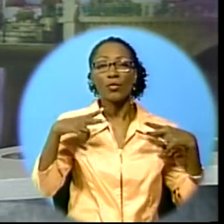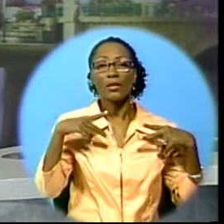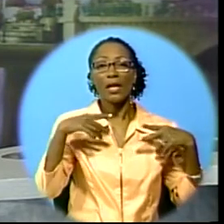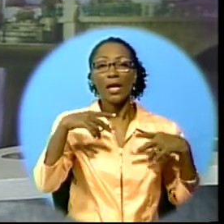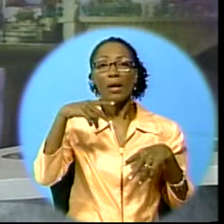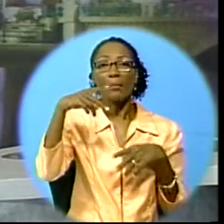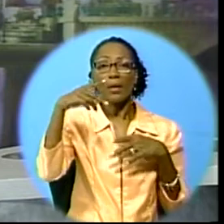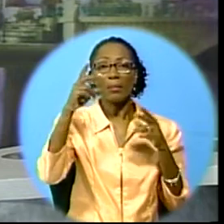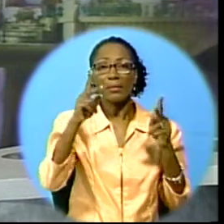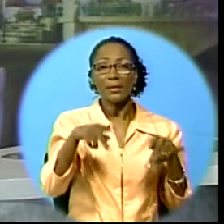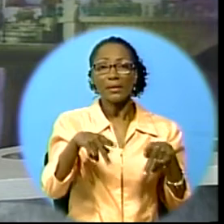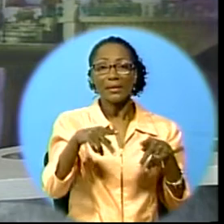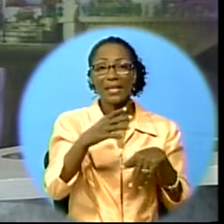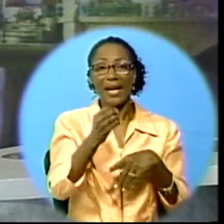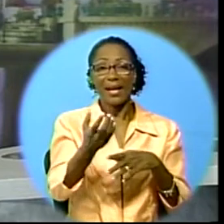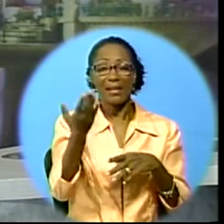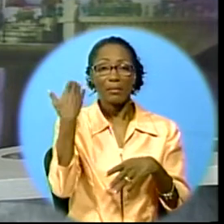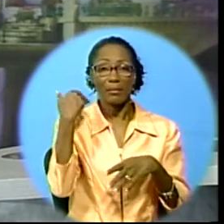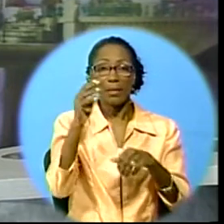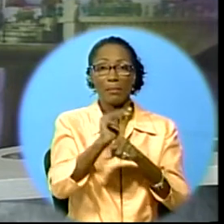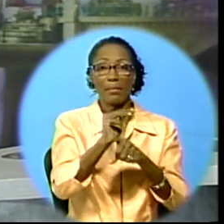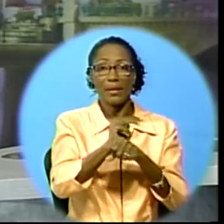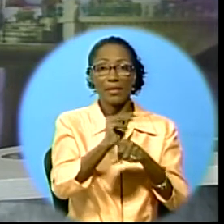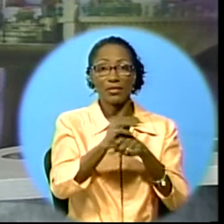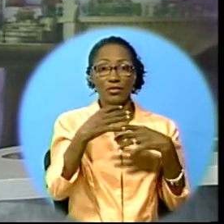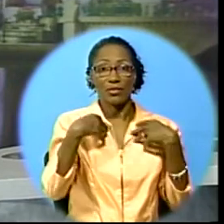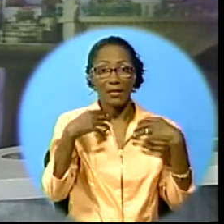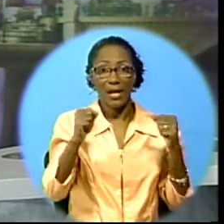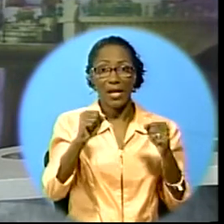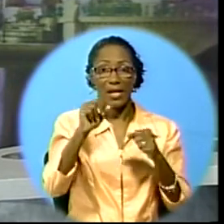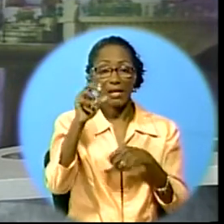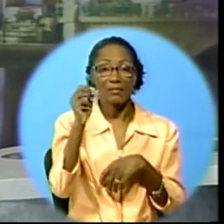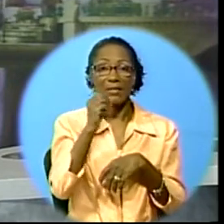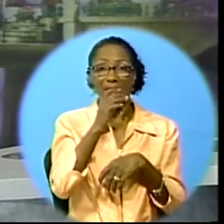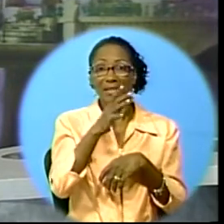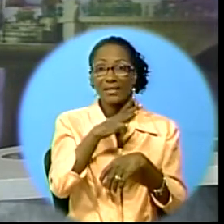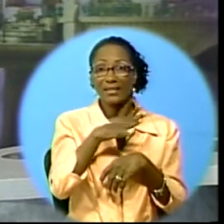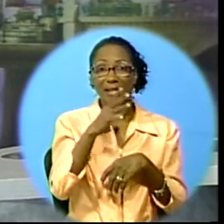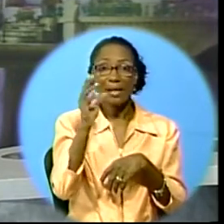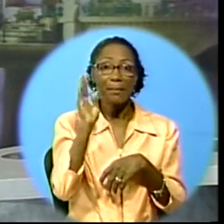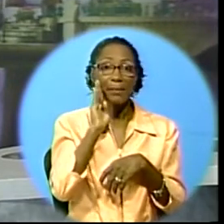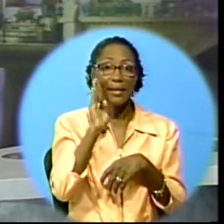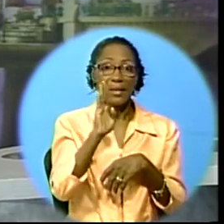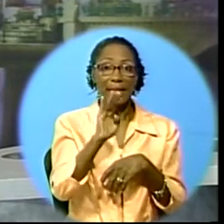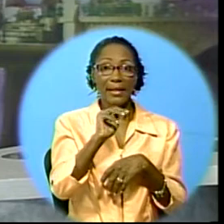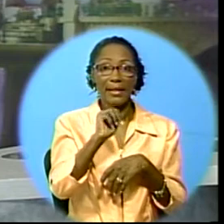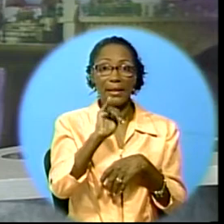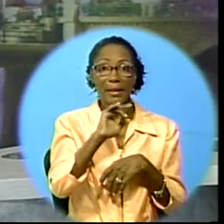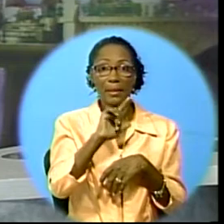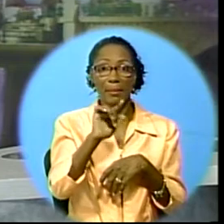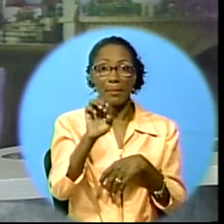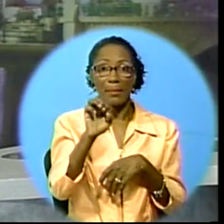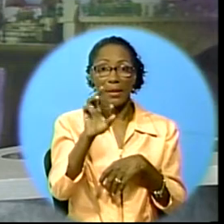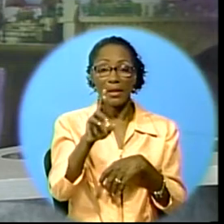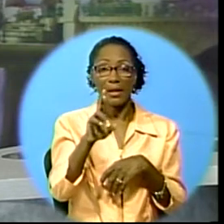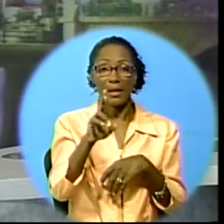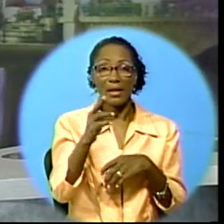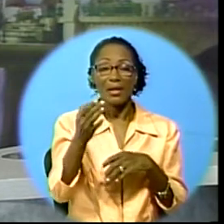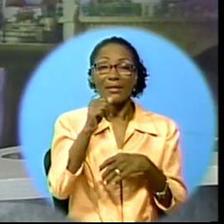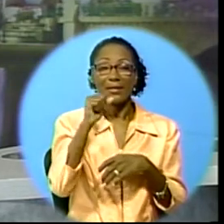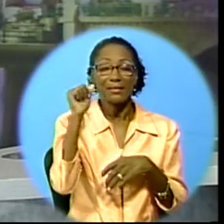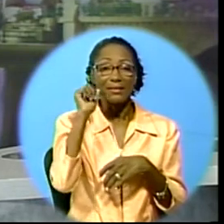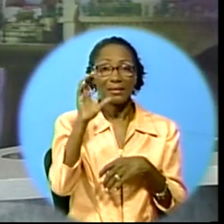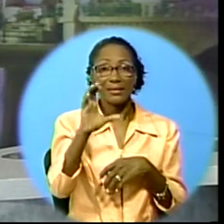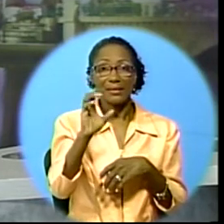Persons and the former Minister of Health, Dame Billy Miller. Well, just yesterday, Chief Executive Officer of the Queen Elizabeth Hospital,